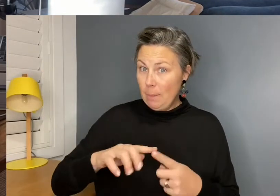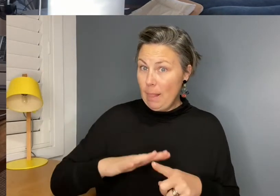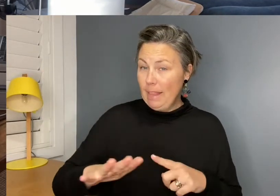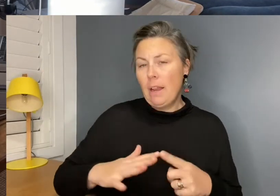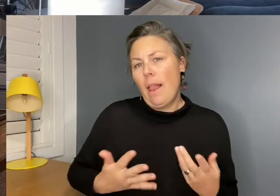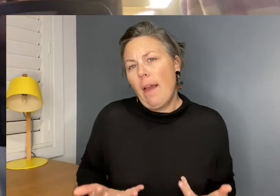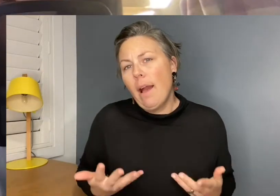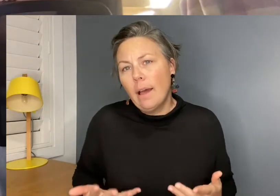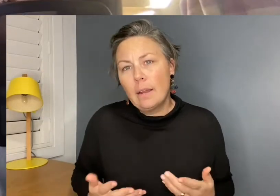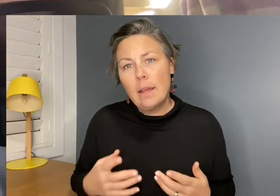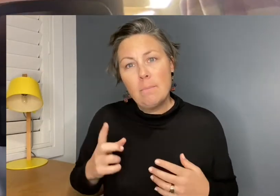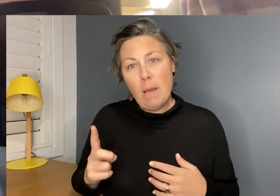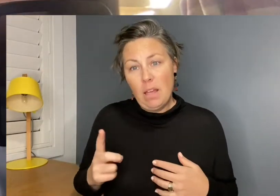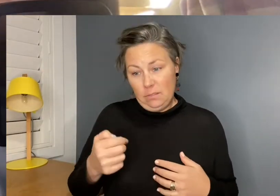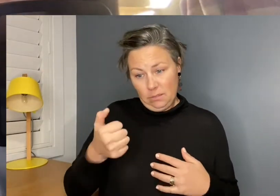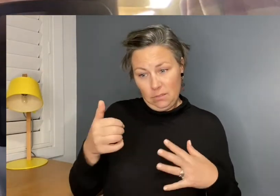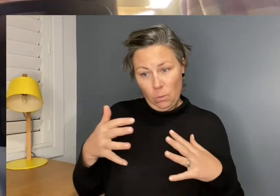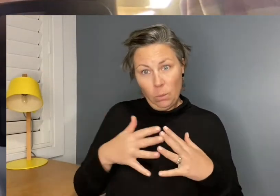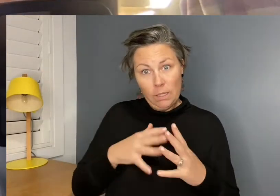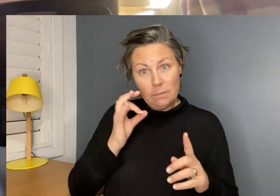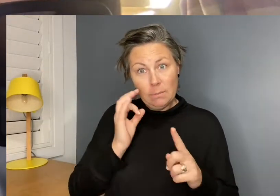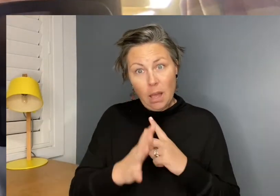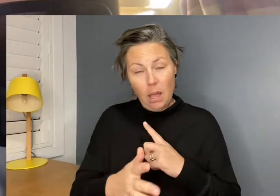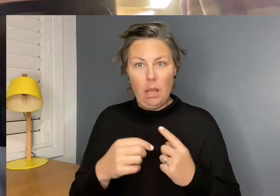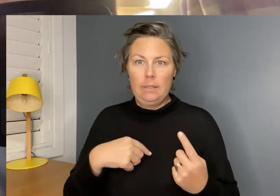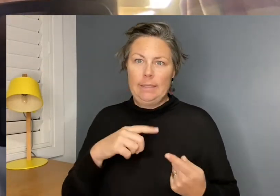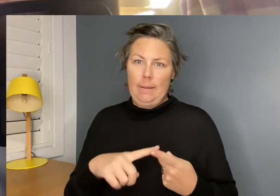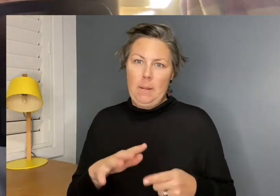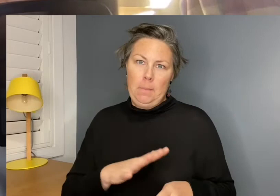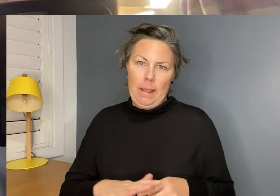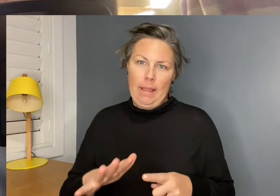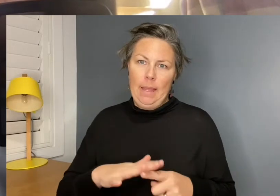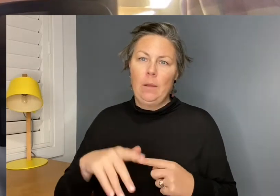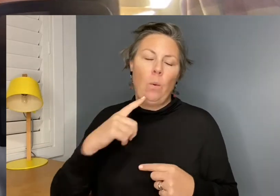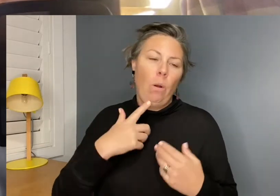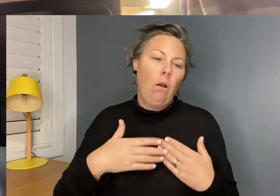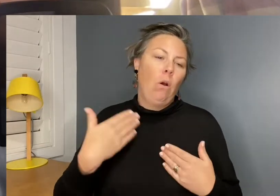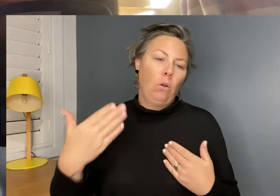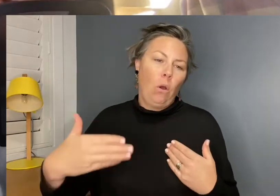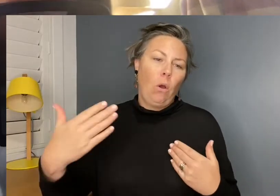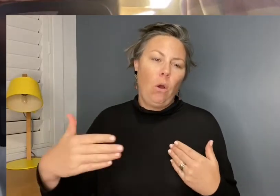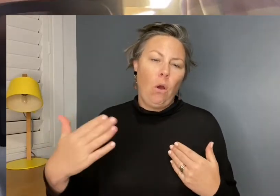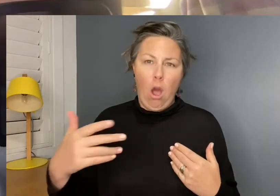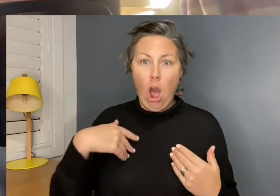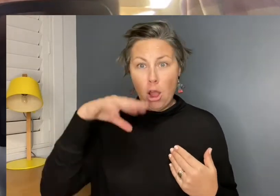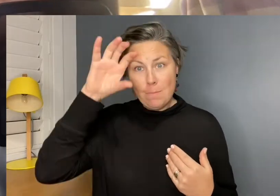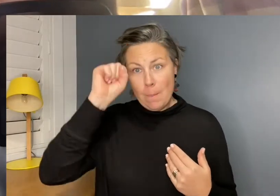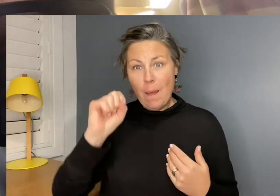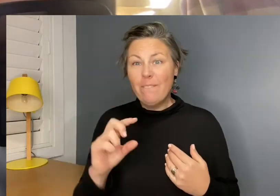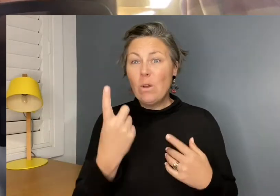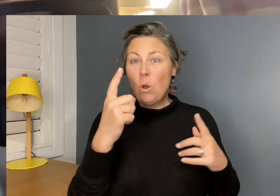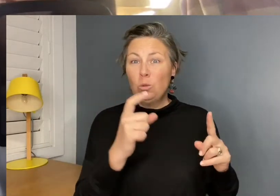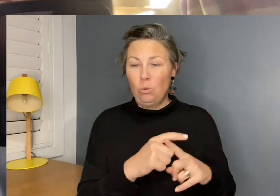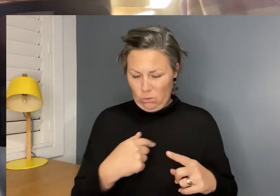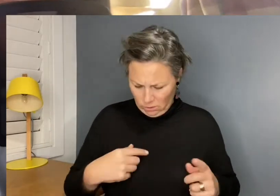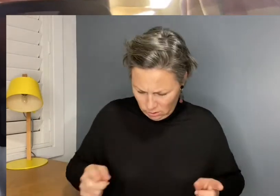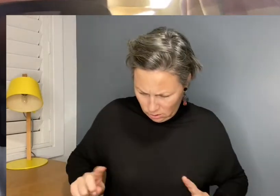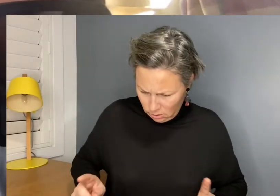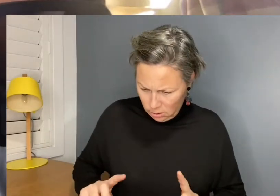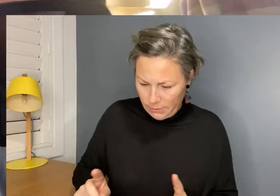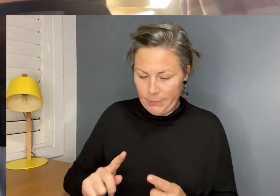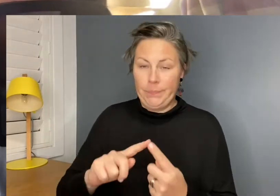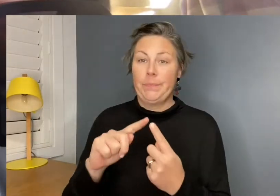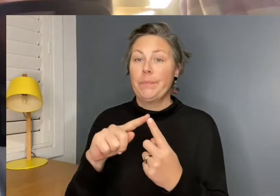Yeah. And I'm almost 6 weeks. Yeah. That goes on and on and on. I remember the first time I was like, what is going on here? Yeah. Secondly,